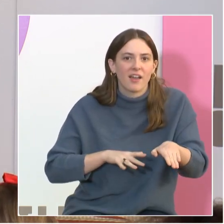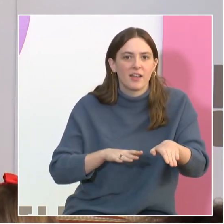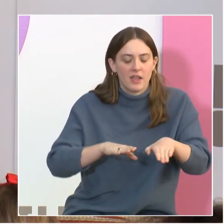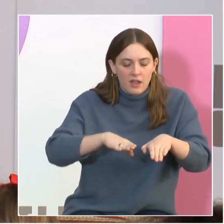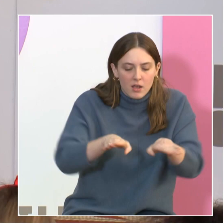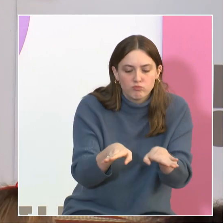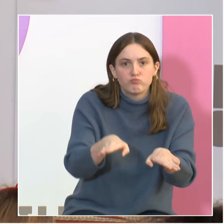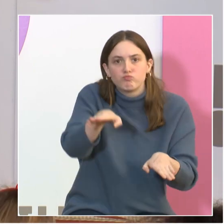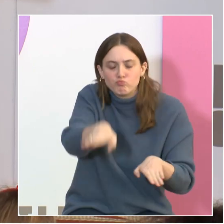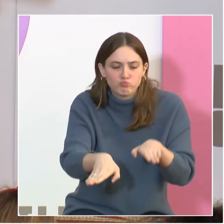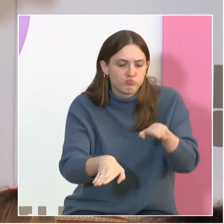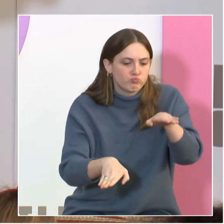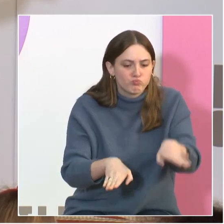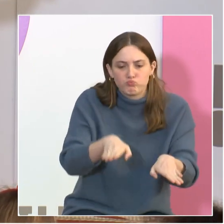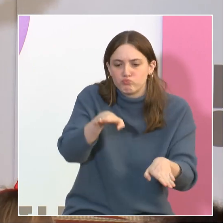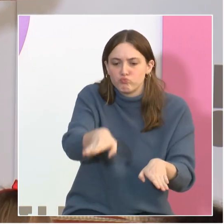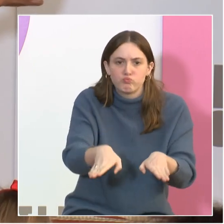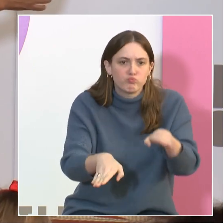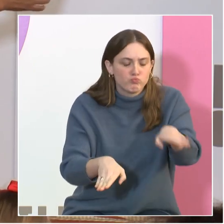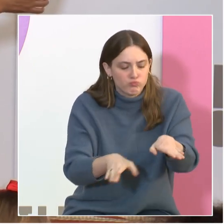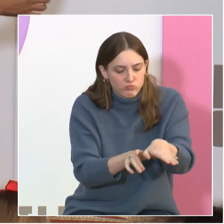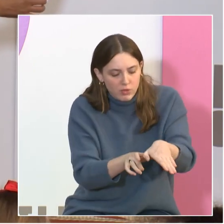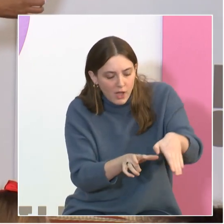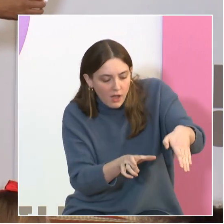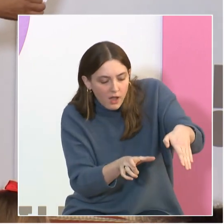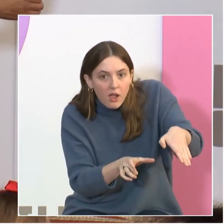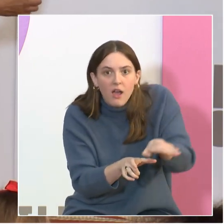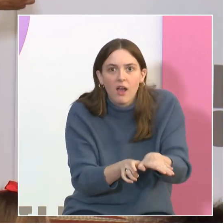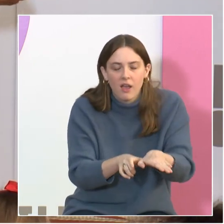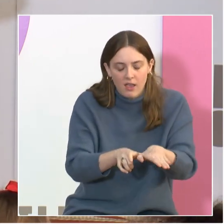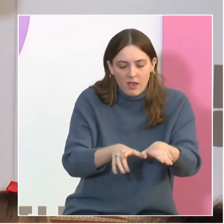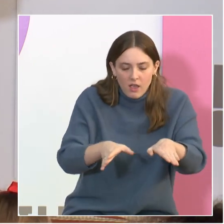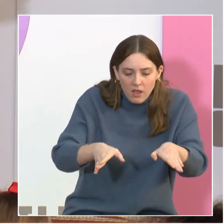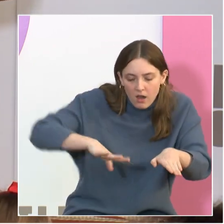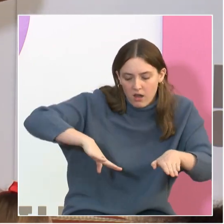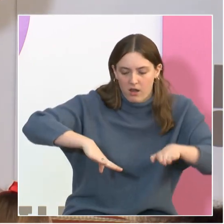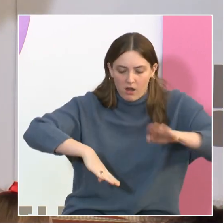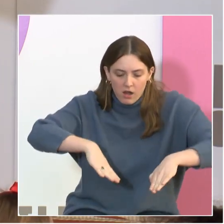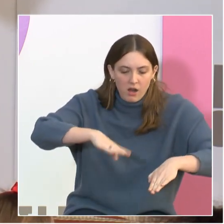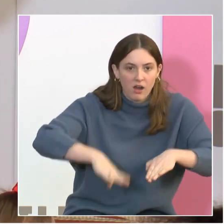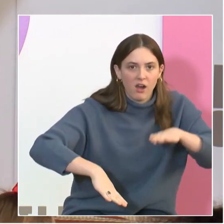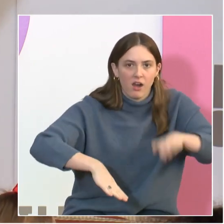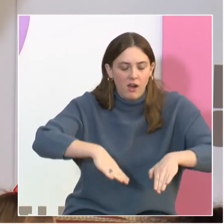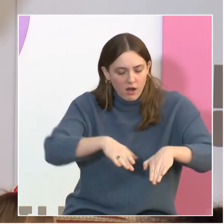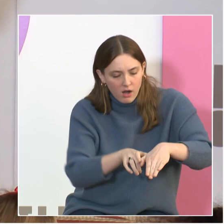like this. He walked with his toes pointing out like that.